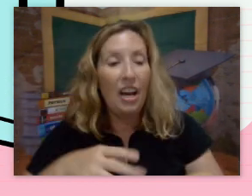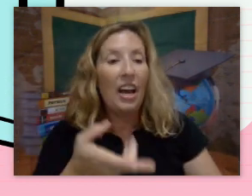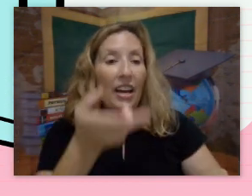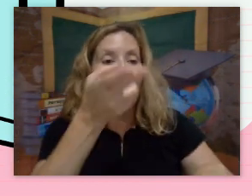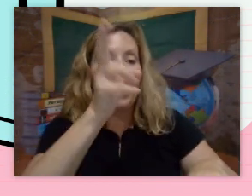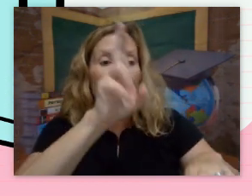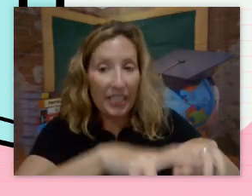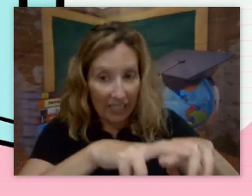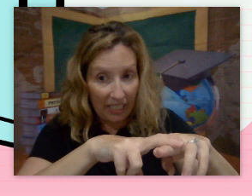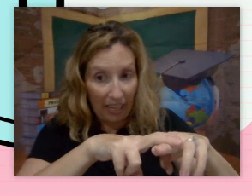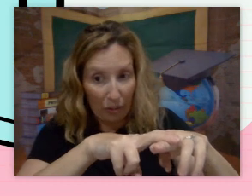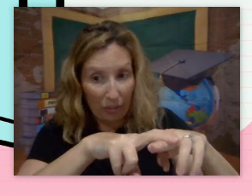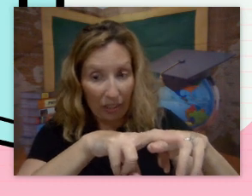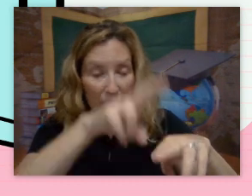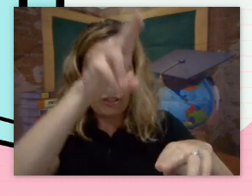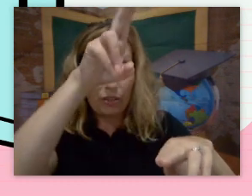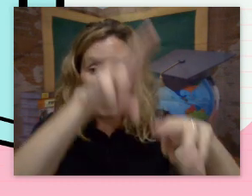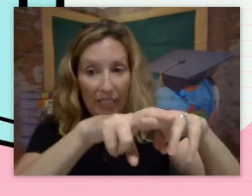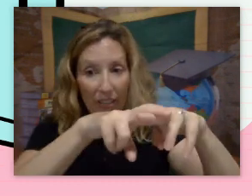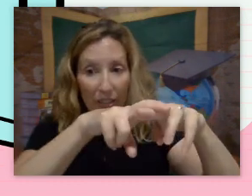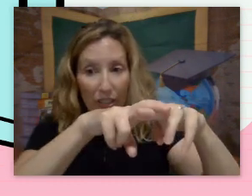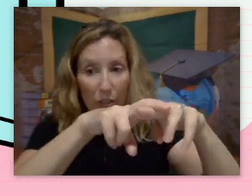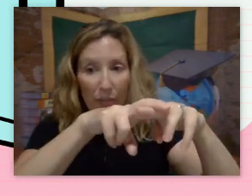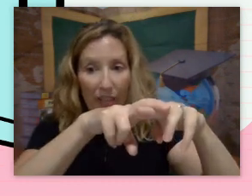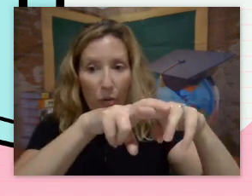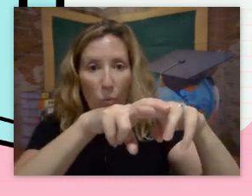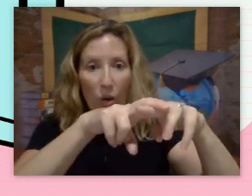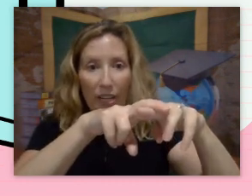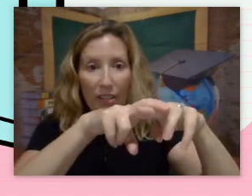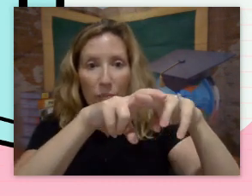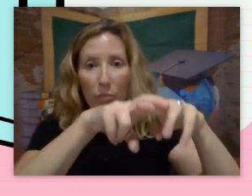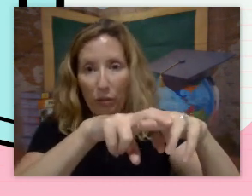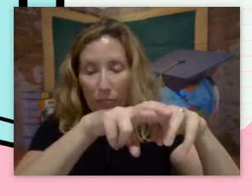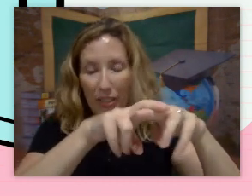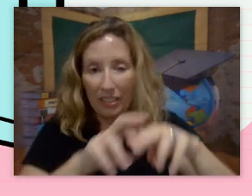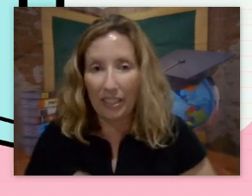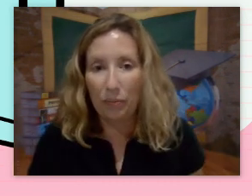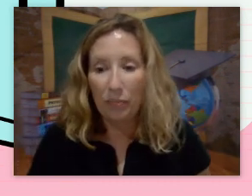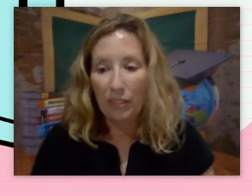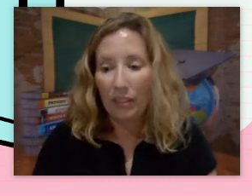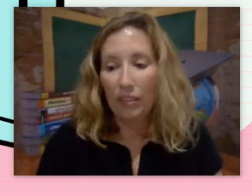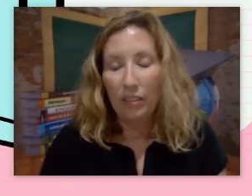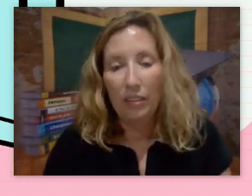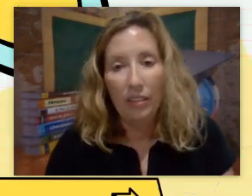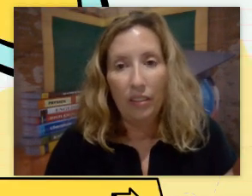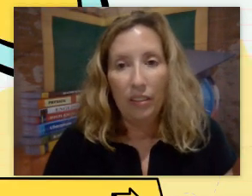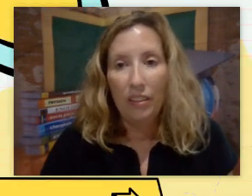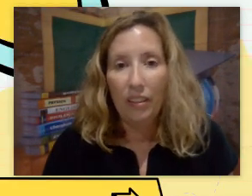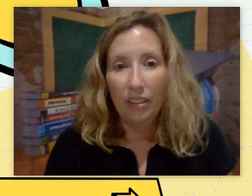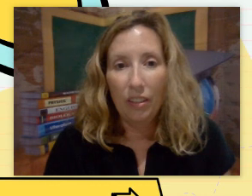chair and sit down. So sit down is going to be that one movement.